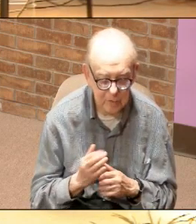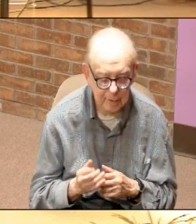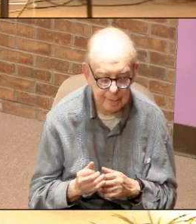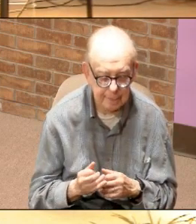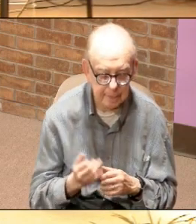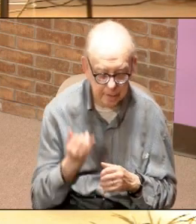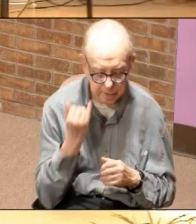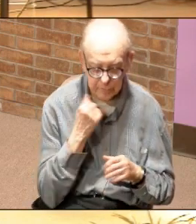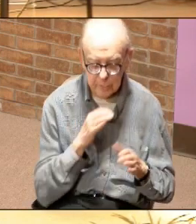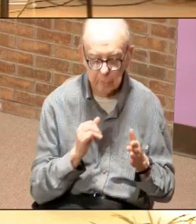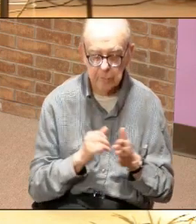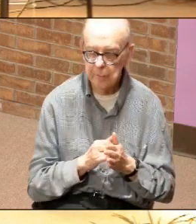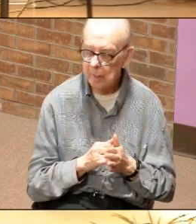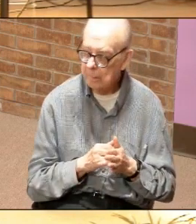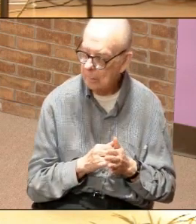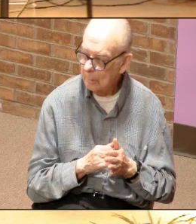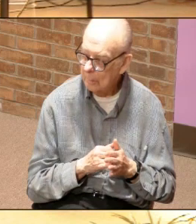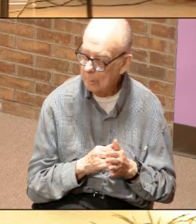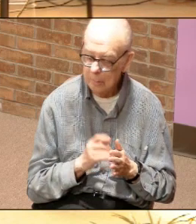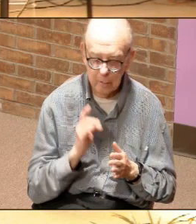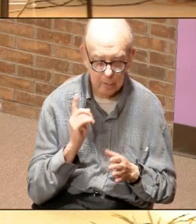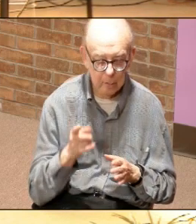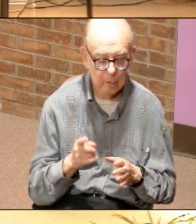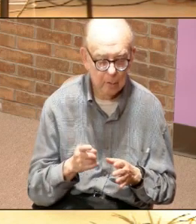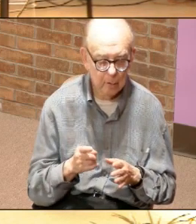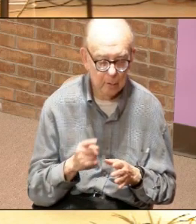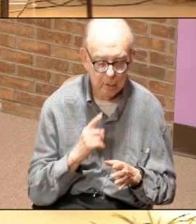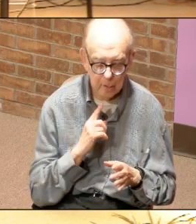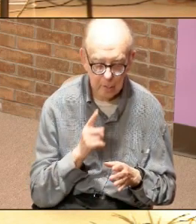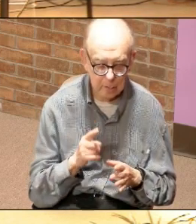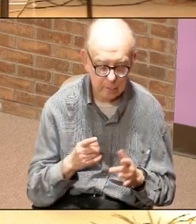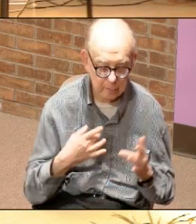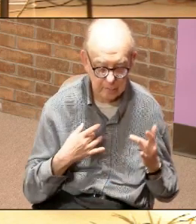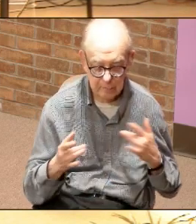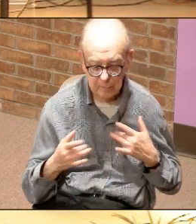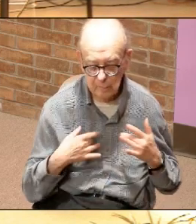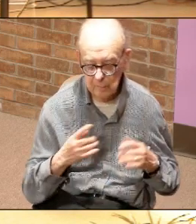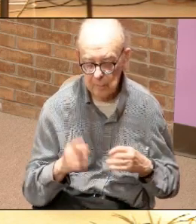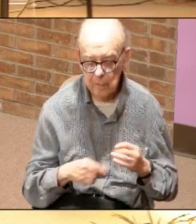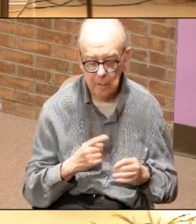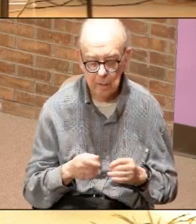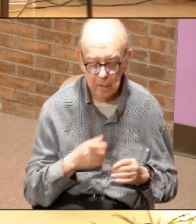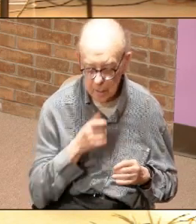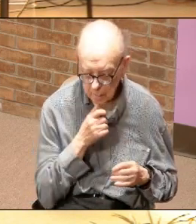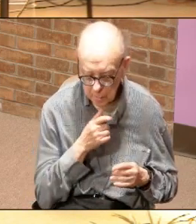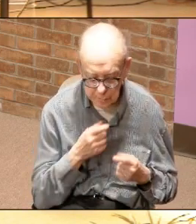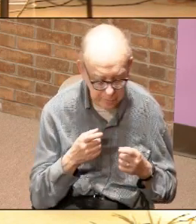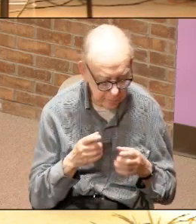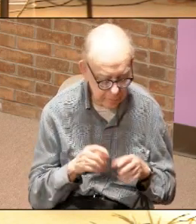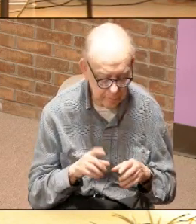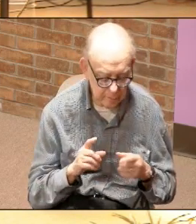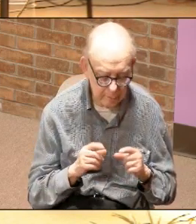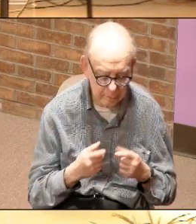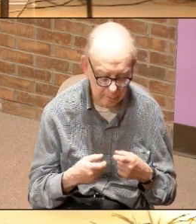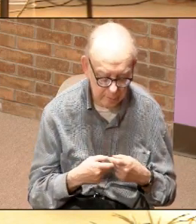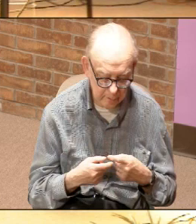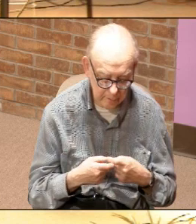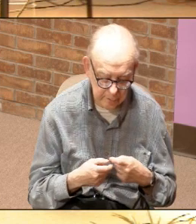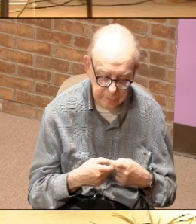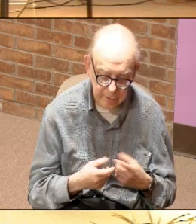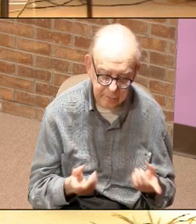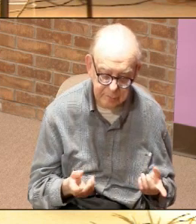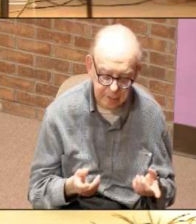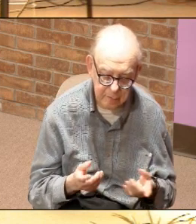Because if you don't, you're going to be so concerned about who just texted me, what did they